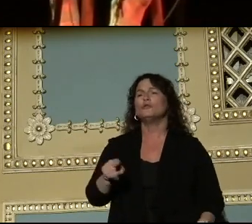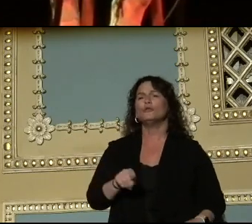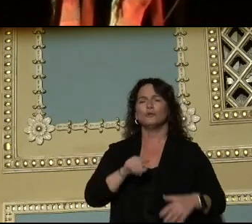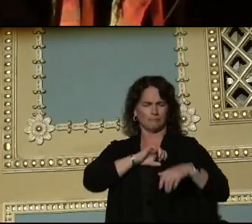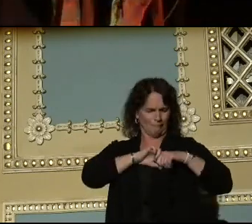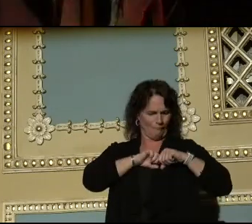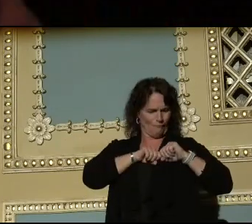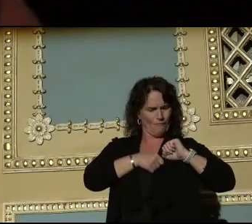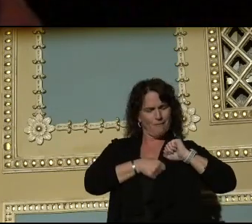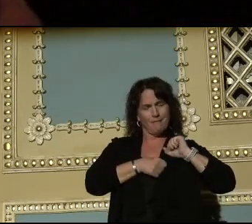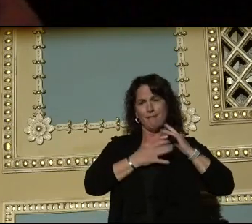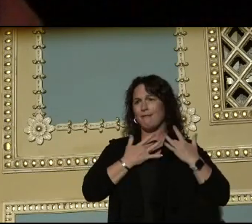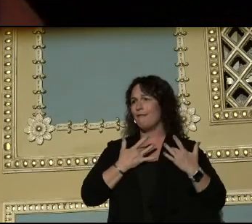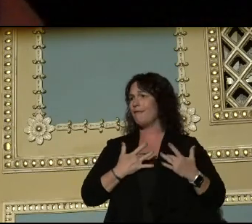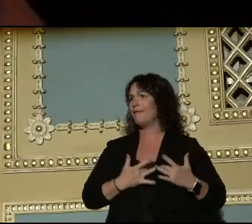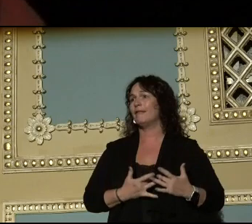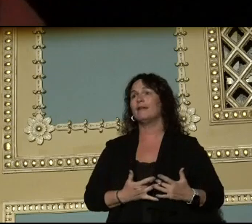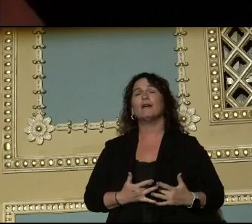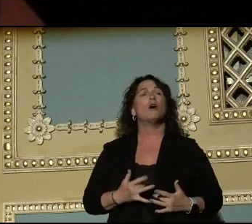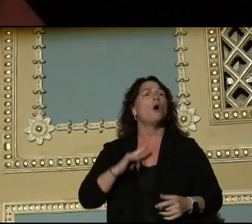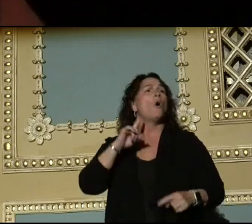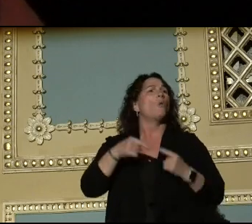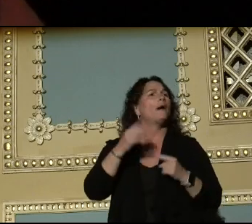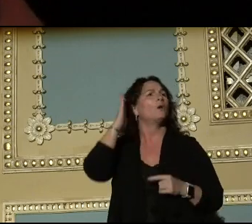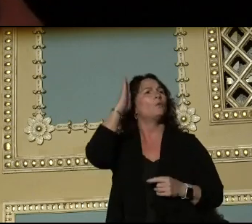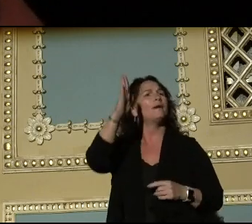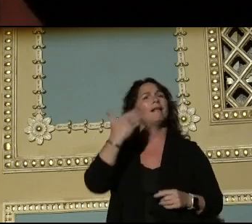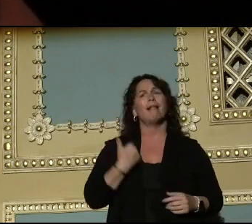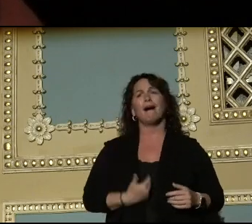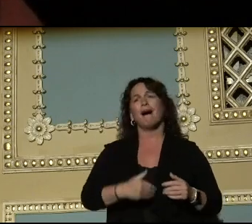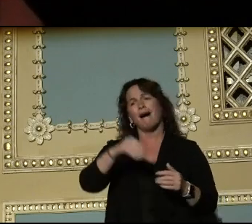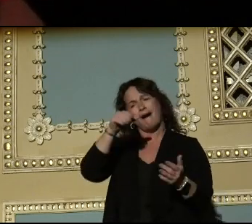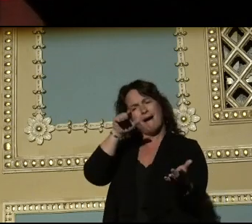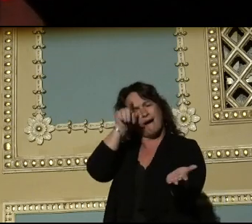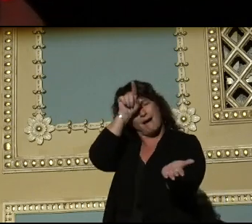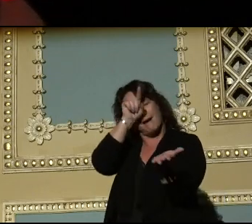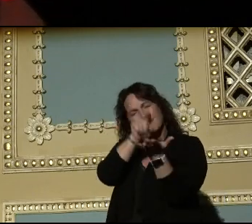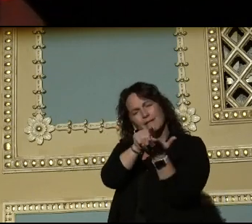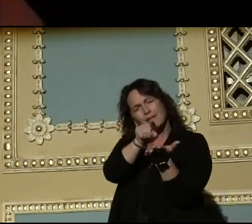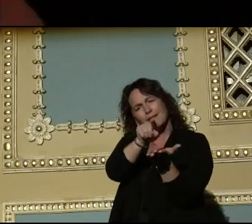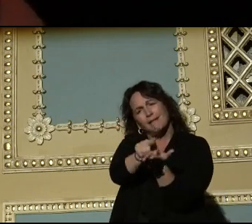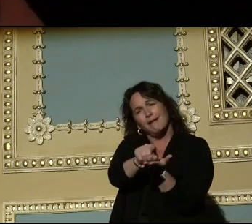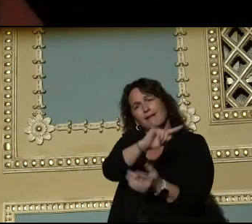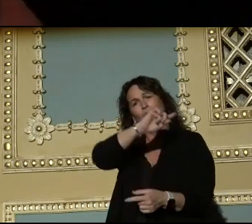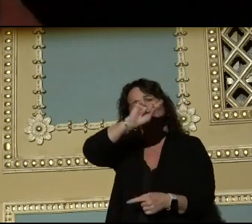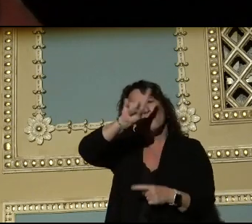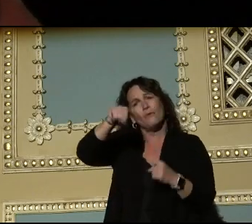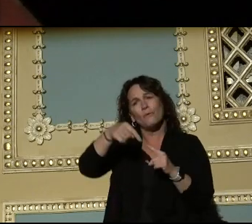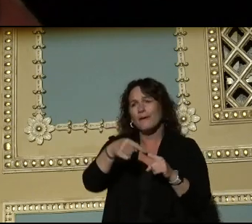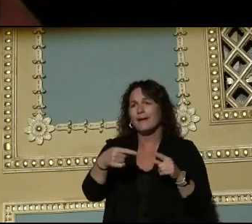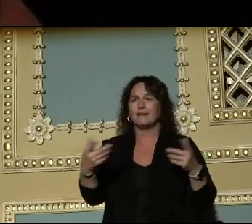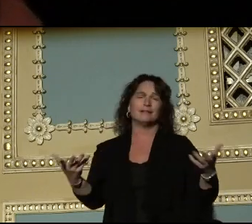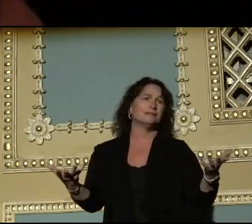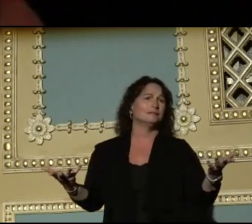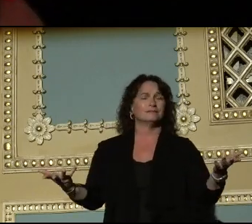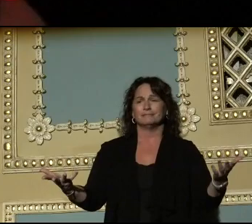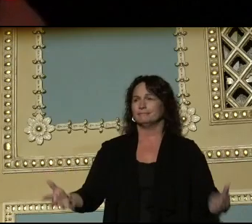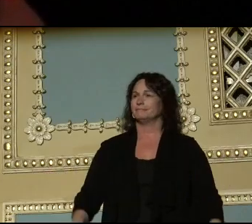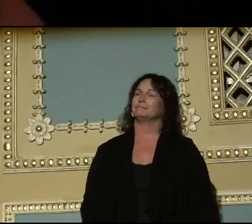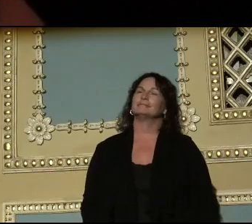mistreated. When will I be loved?